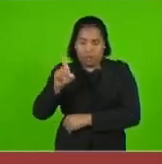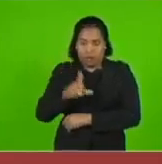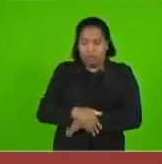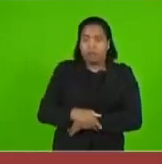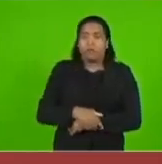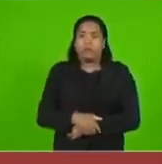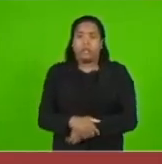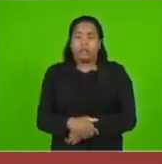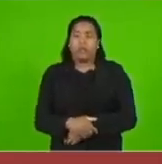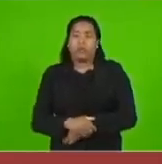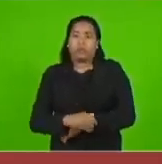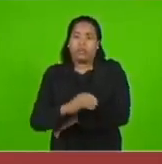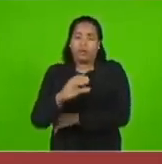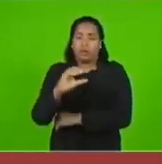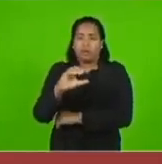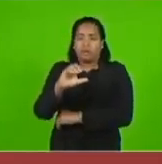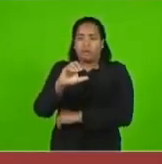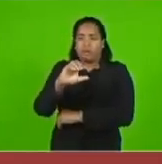tongue is Chernobyl.